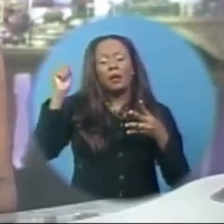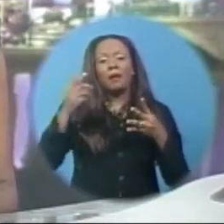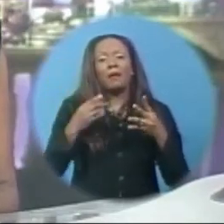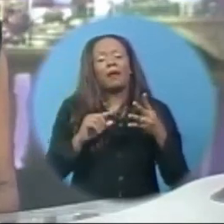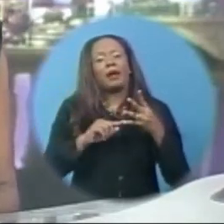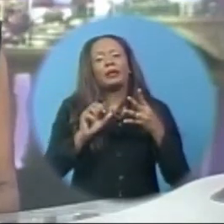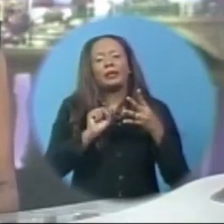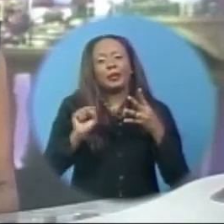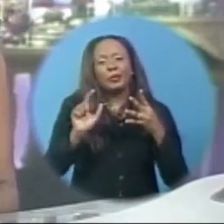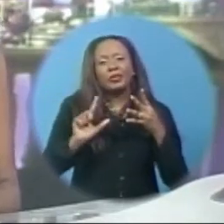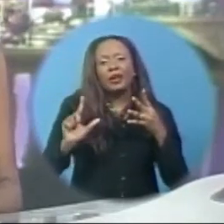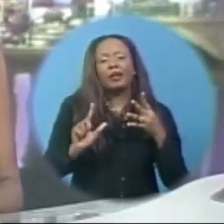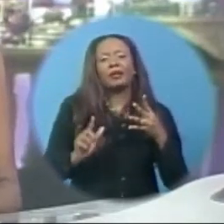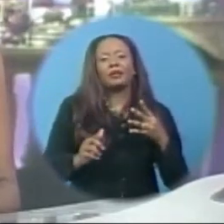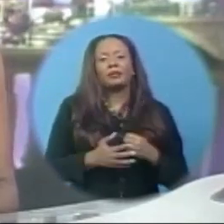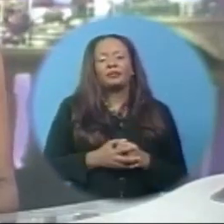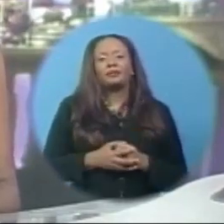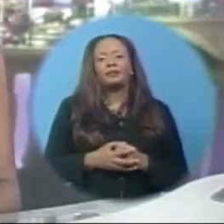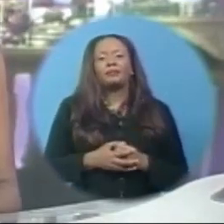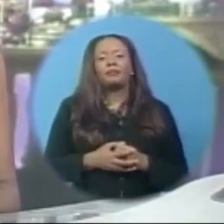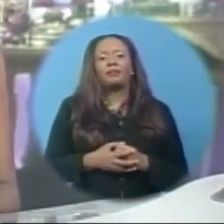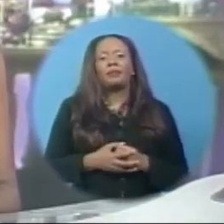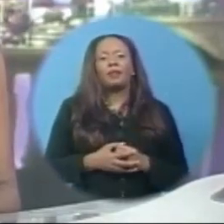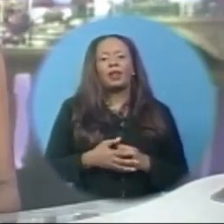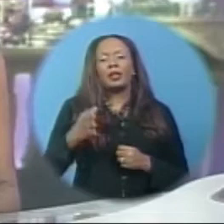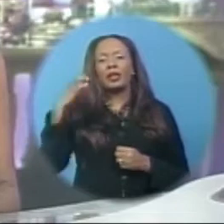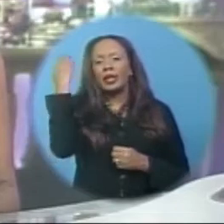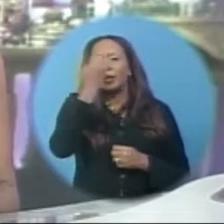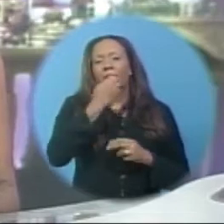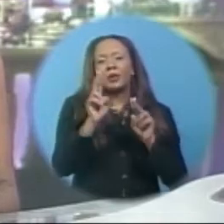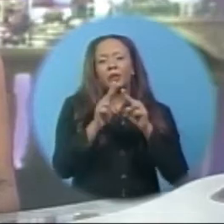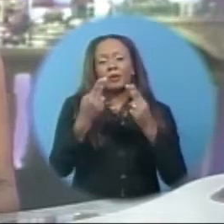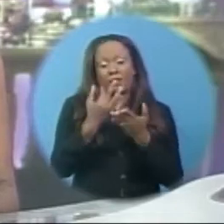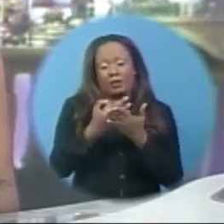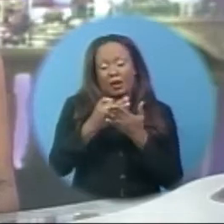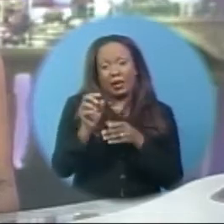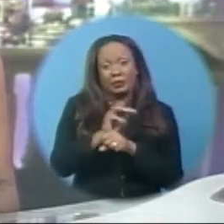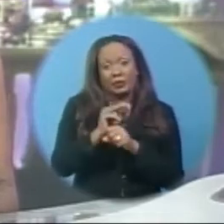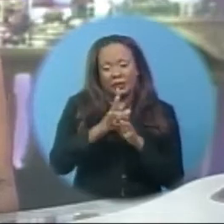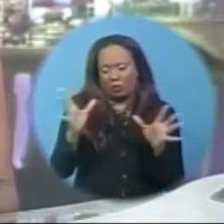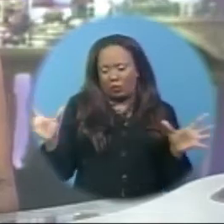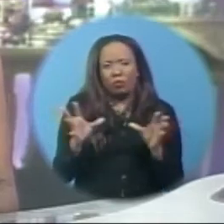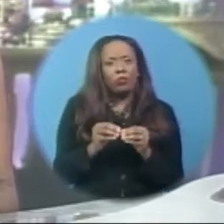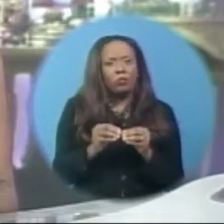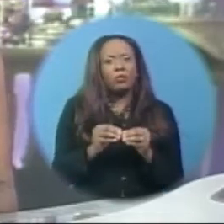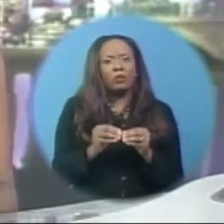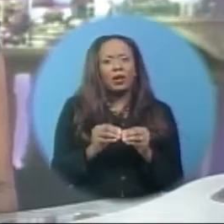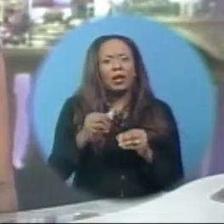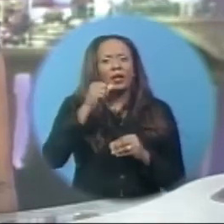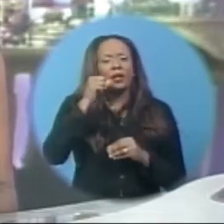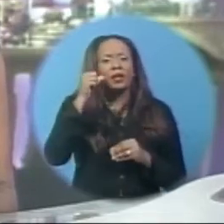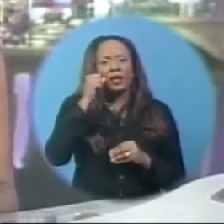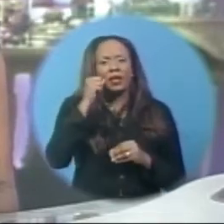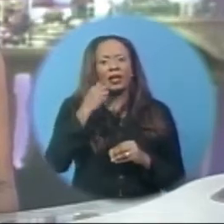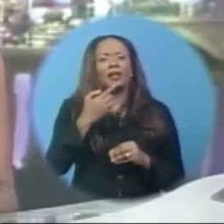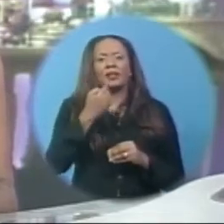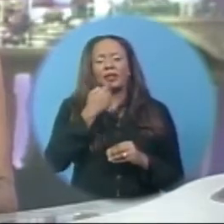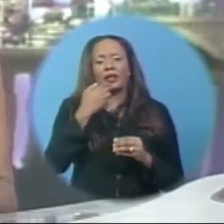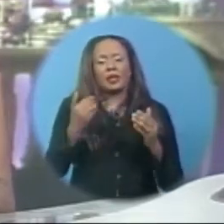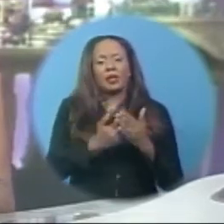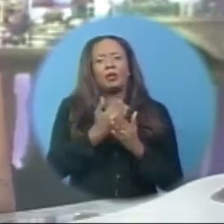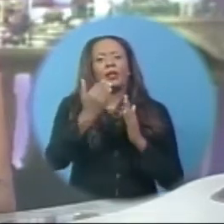and Trinidad and Tobago. EU finance ministers who met in Brussels yesterday said the new list was drawn up after 10 months